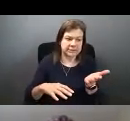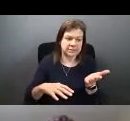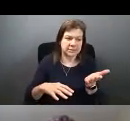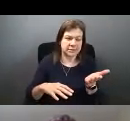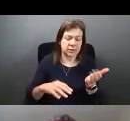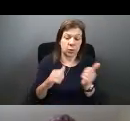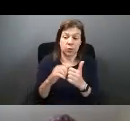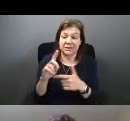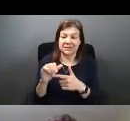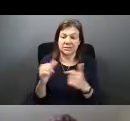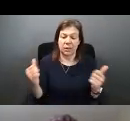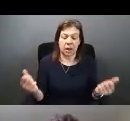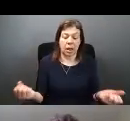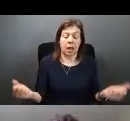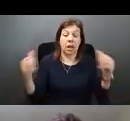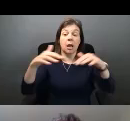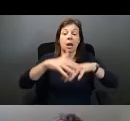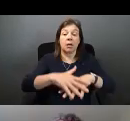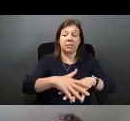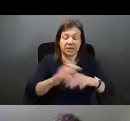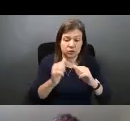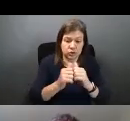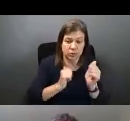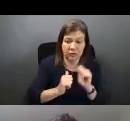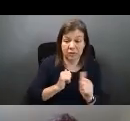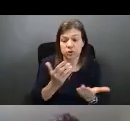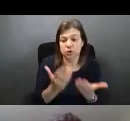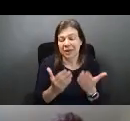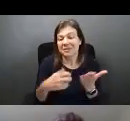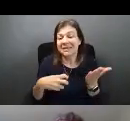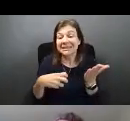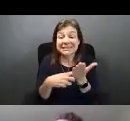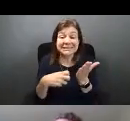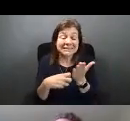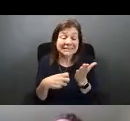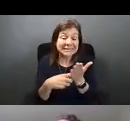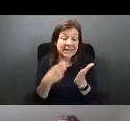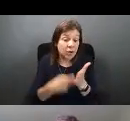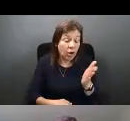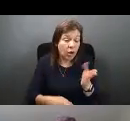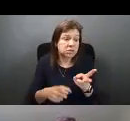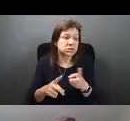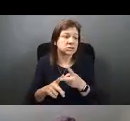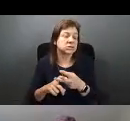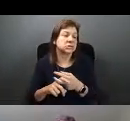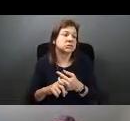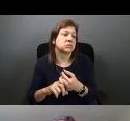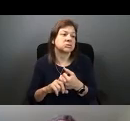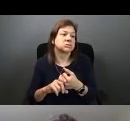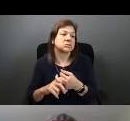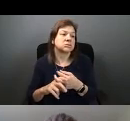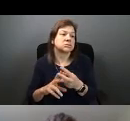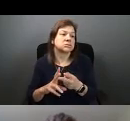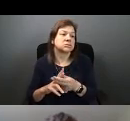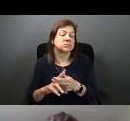with disabilities coming to the performance. So you might have ticket subsidies, you might have